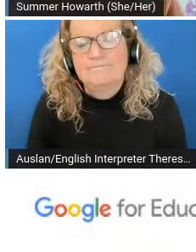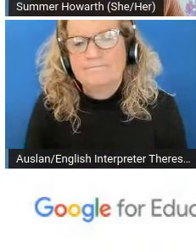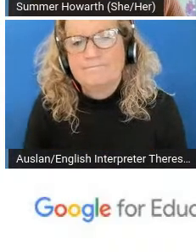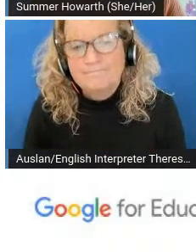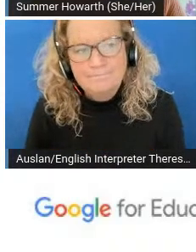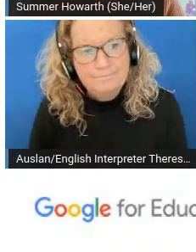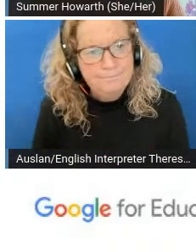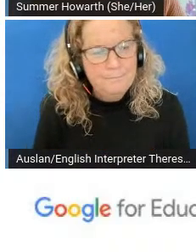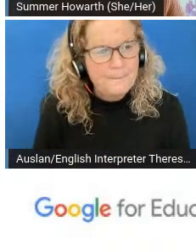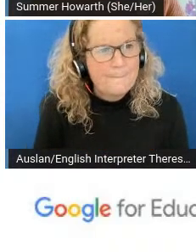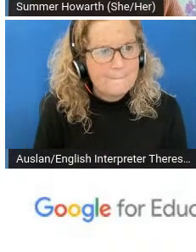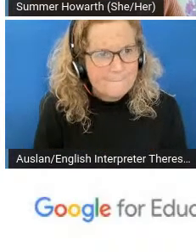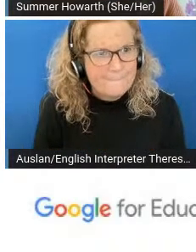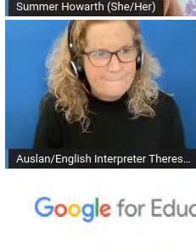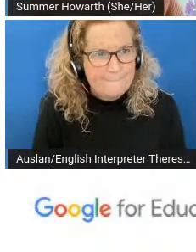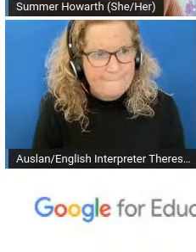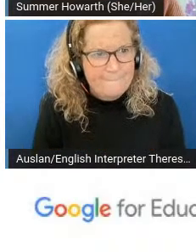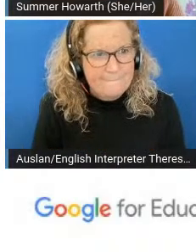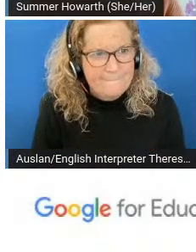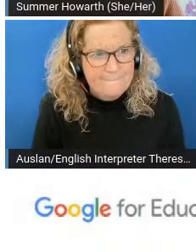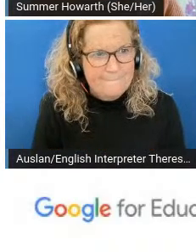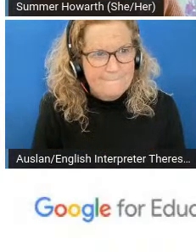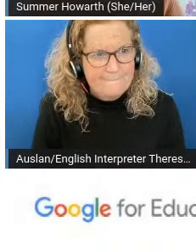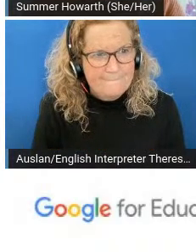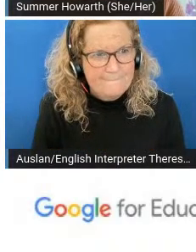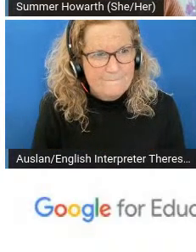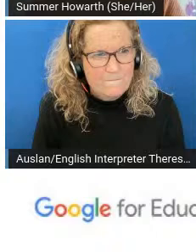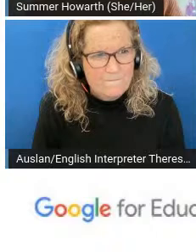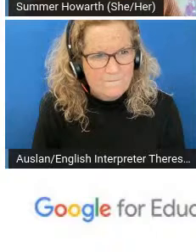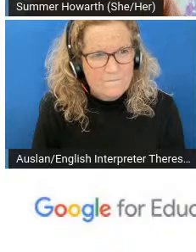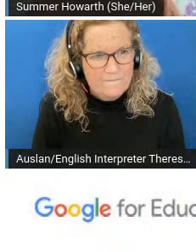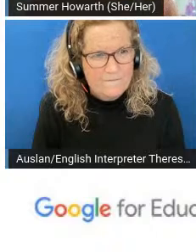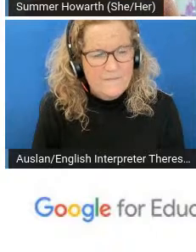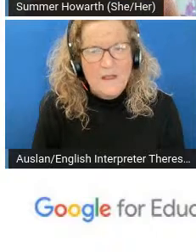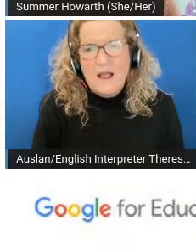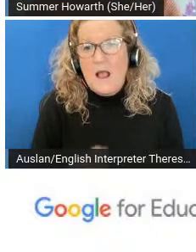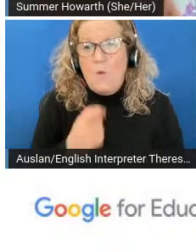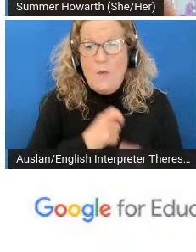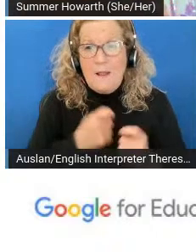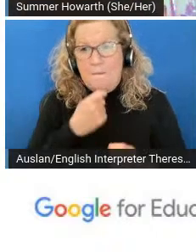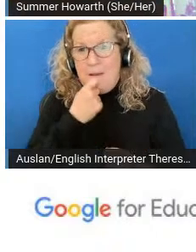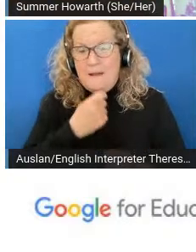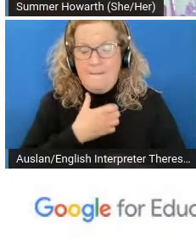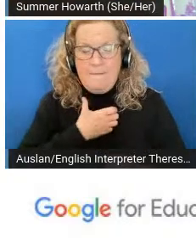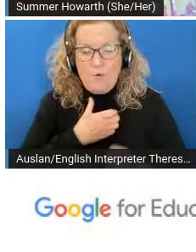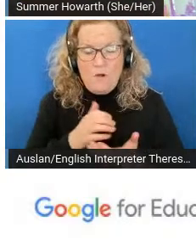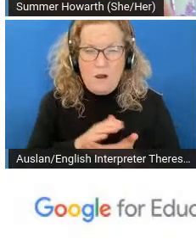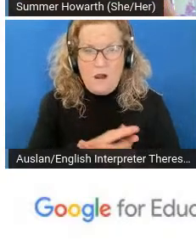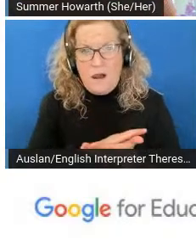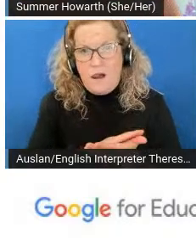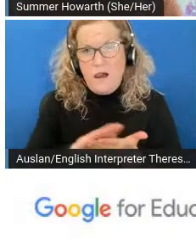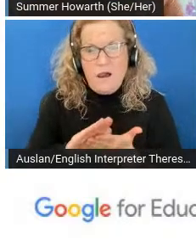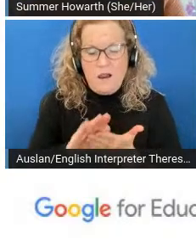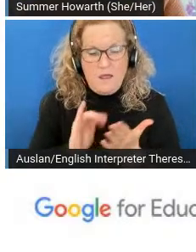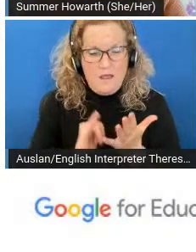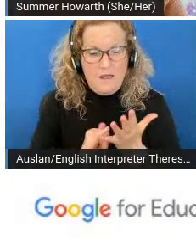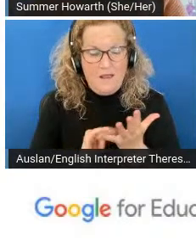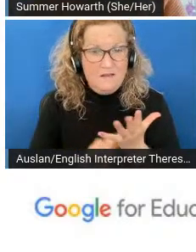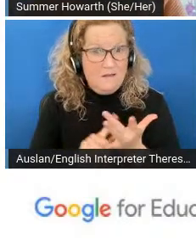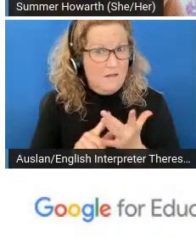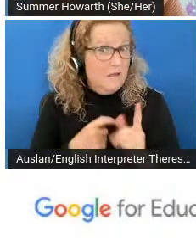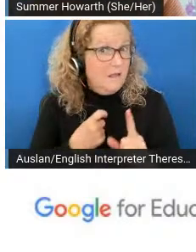I'm going to be much more slick, he says confidently, with this next one,